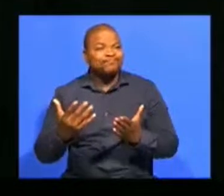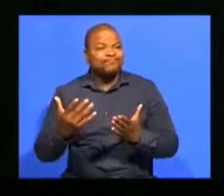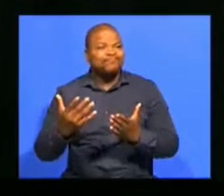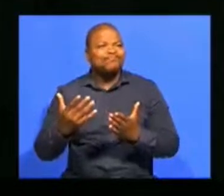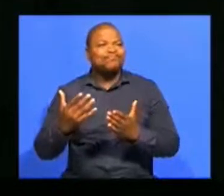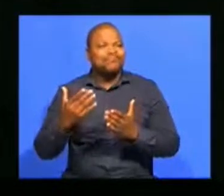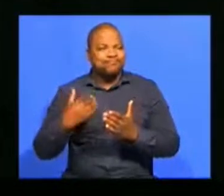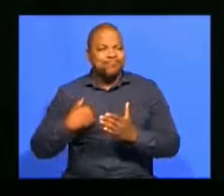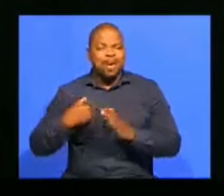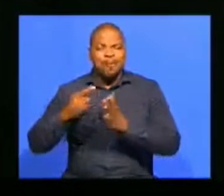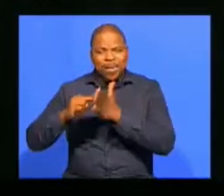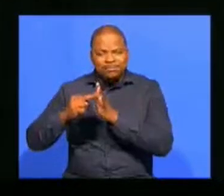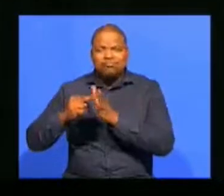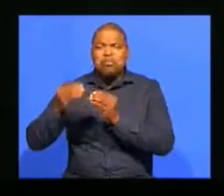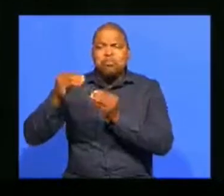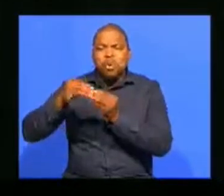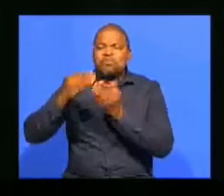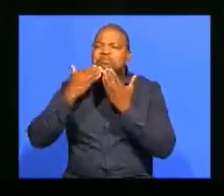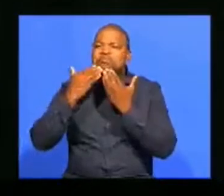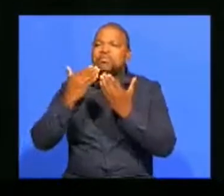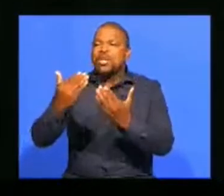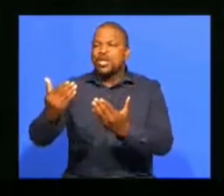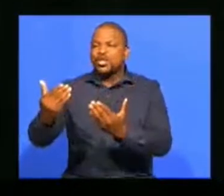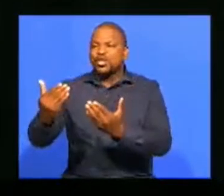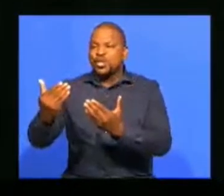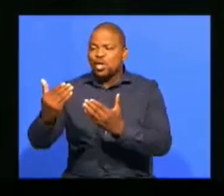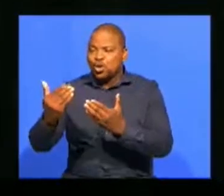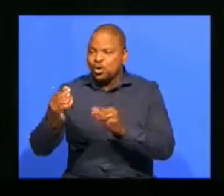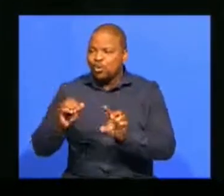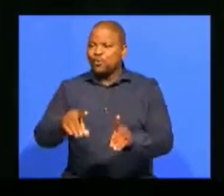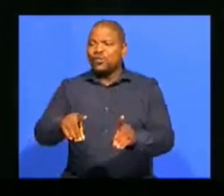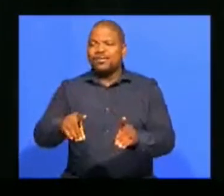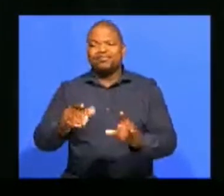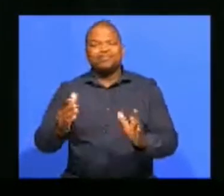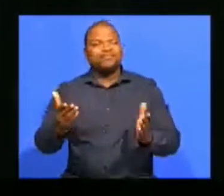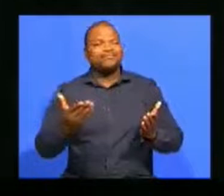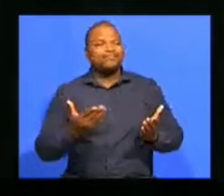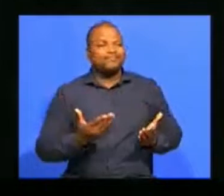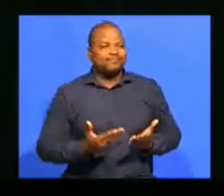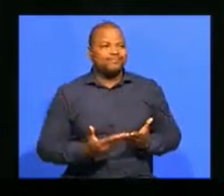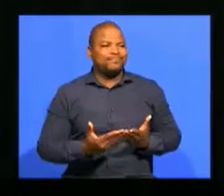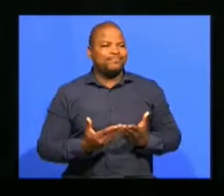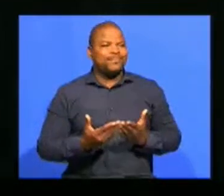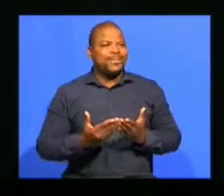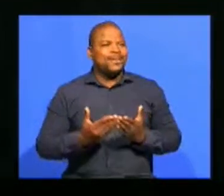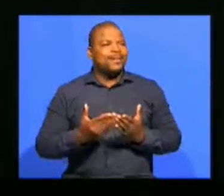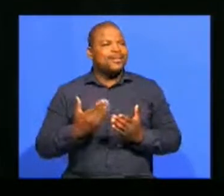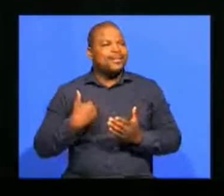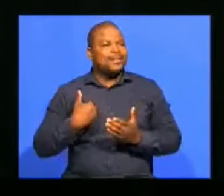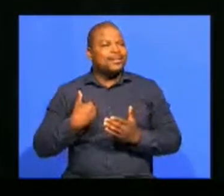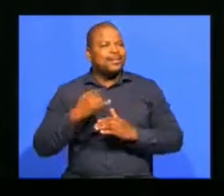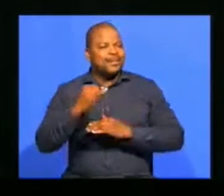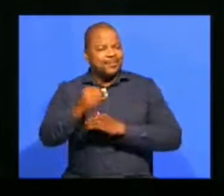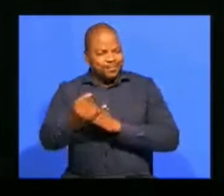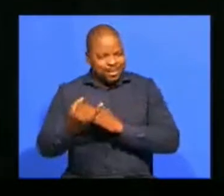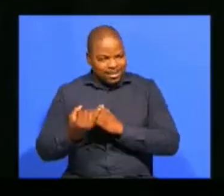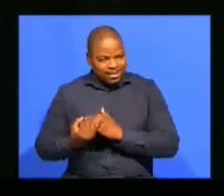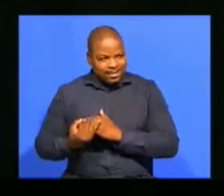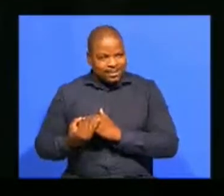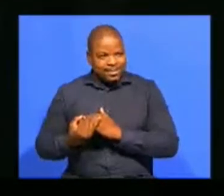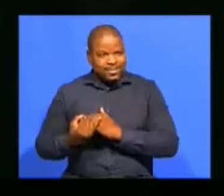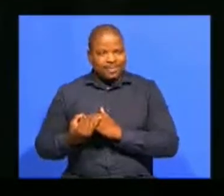give meaning to it. So thank you for this opportunity. I don't know if I should take the opportunity to invite you,